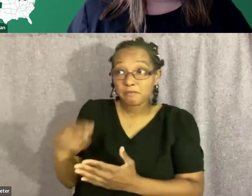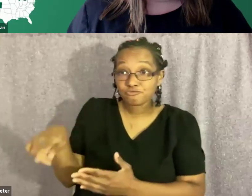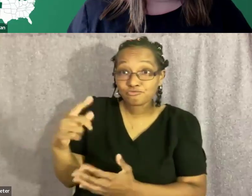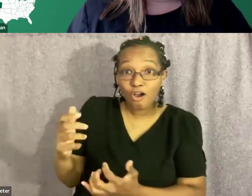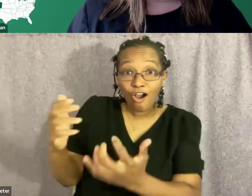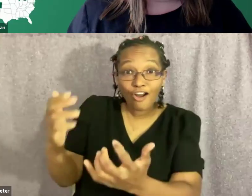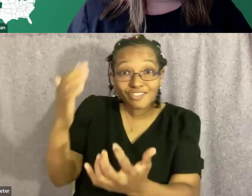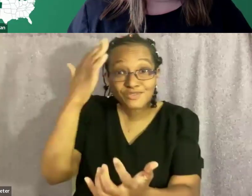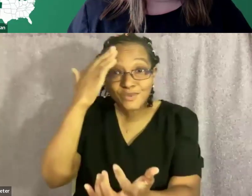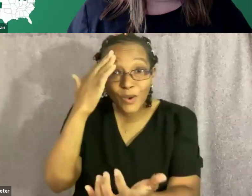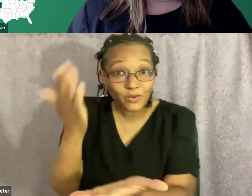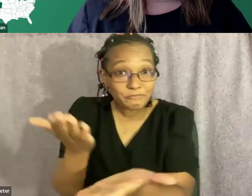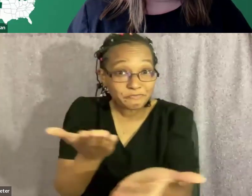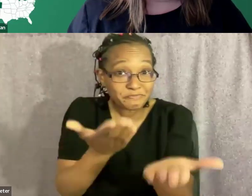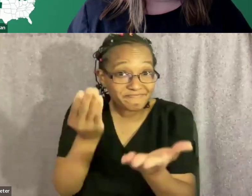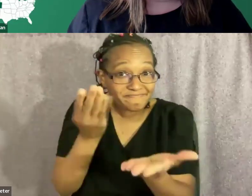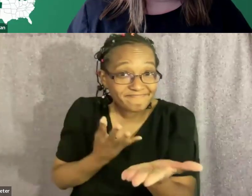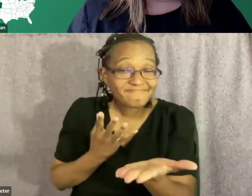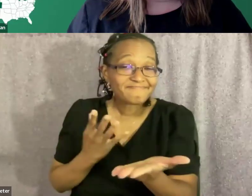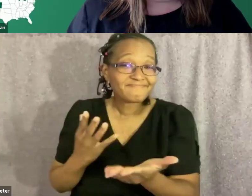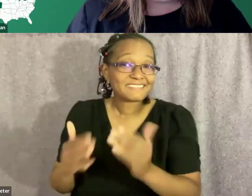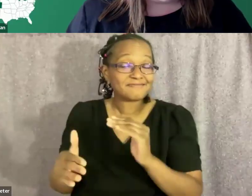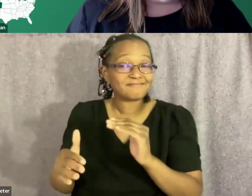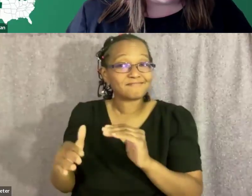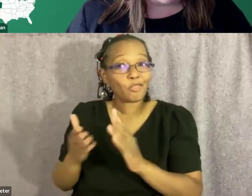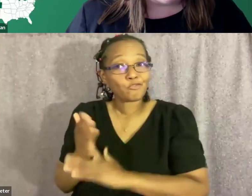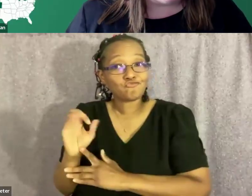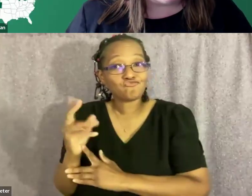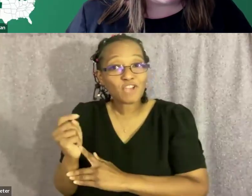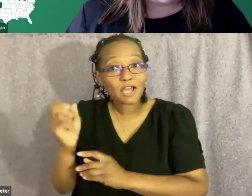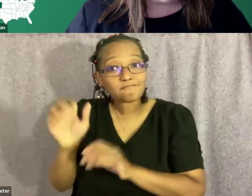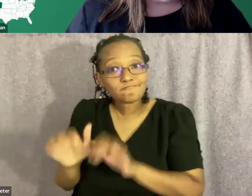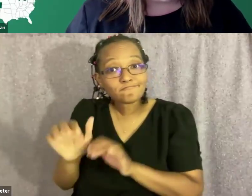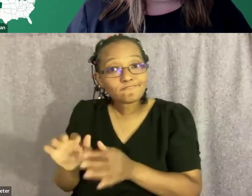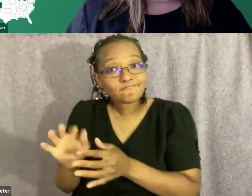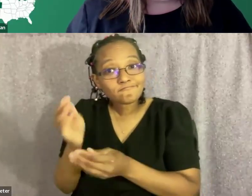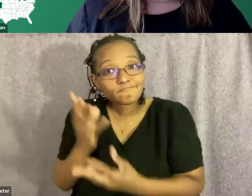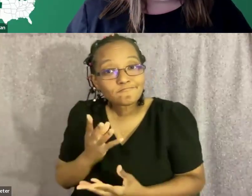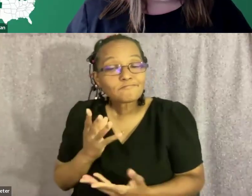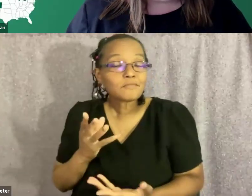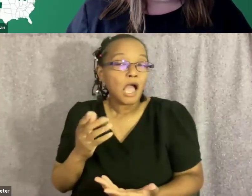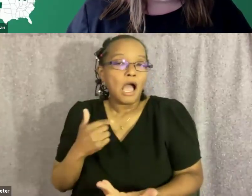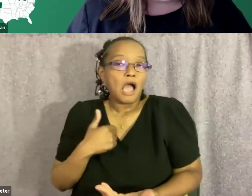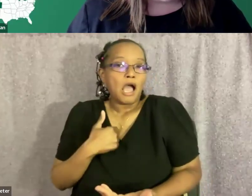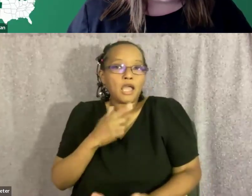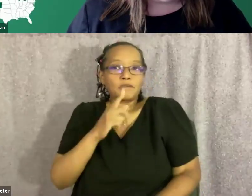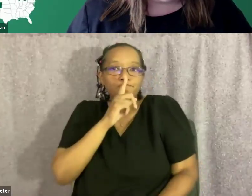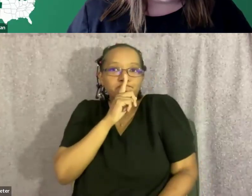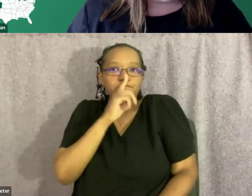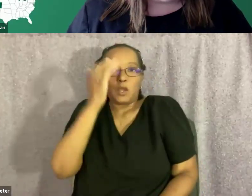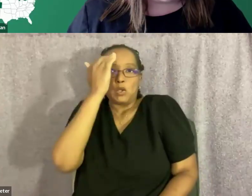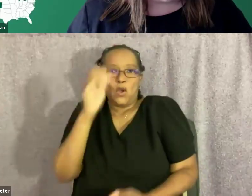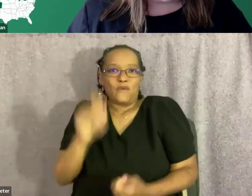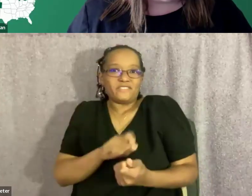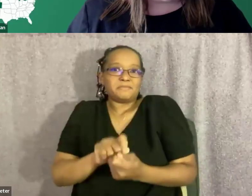us, and send it in the chat, but or somebody else, but I don't know specifically